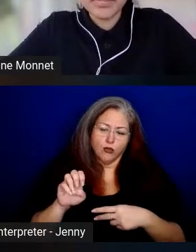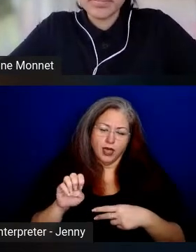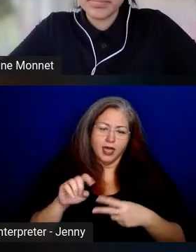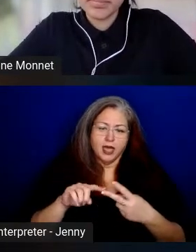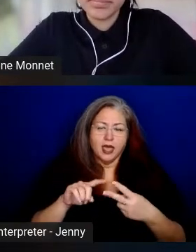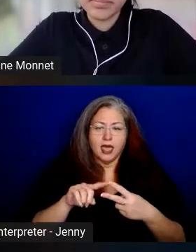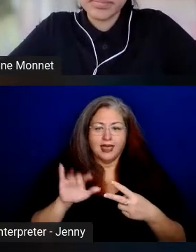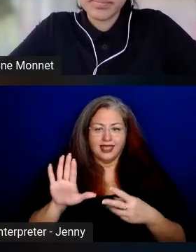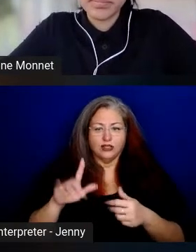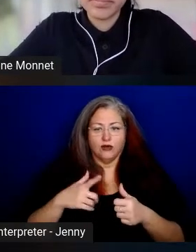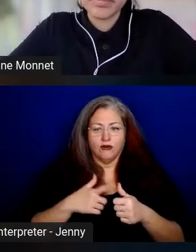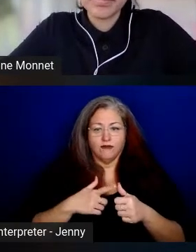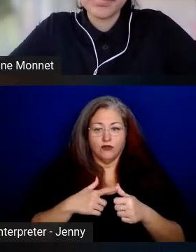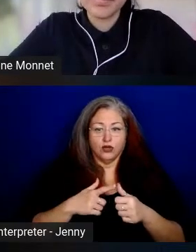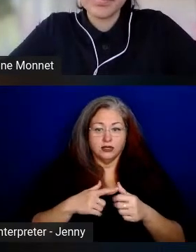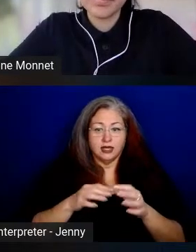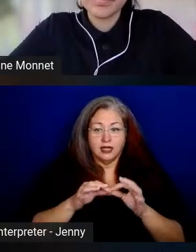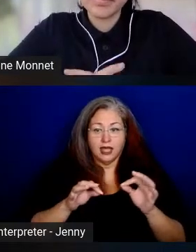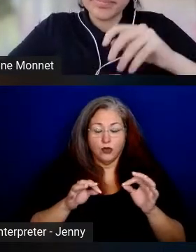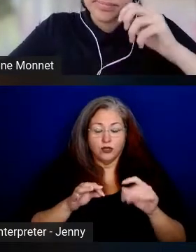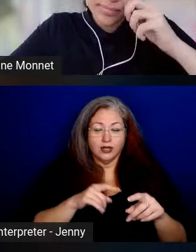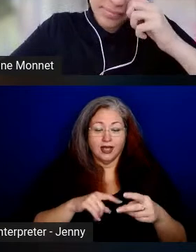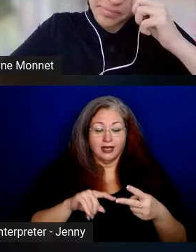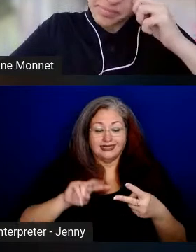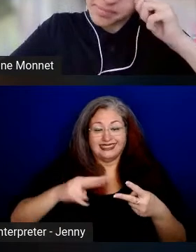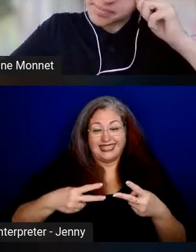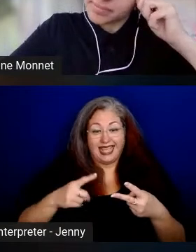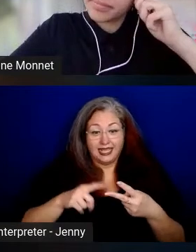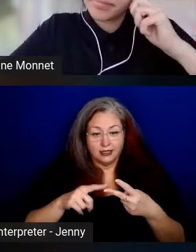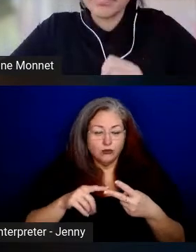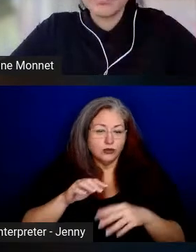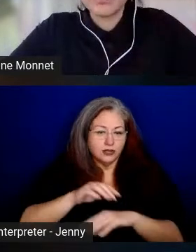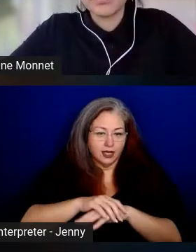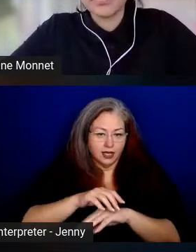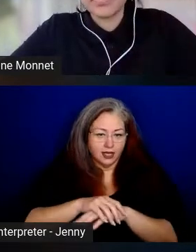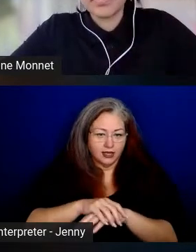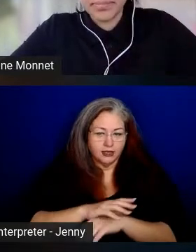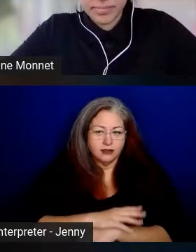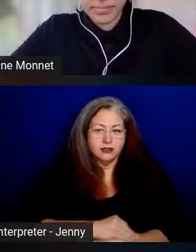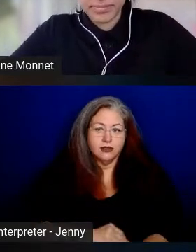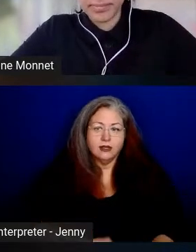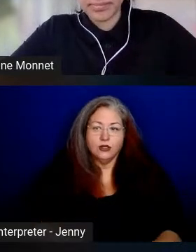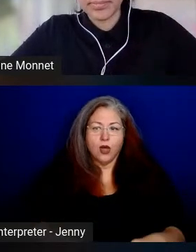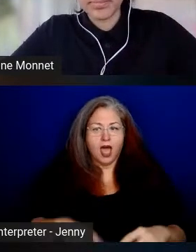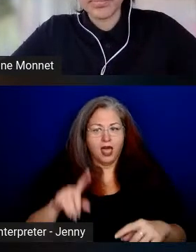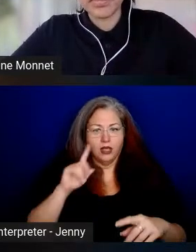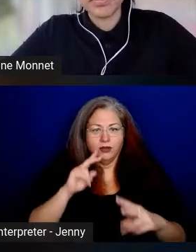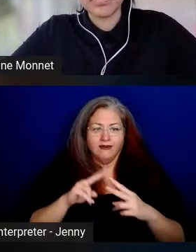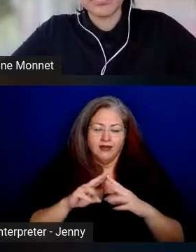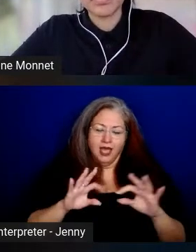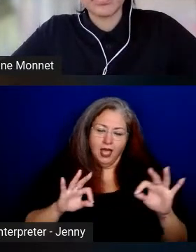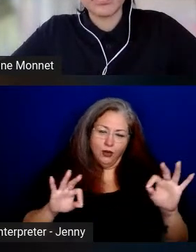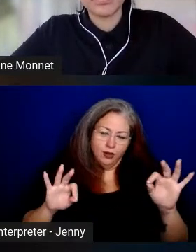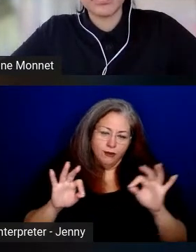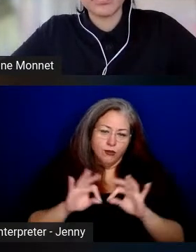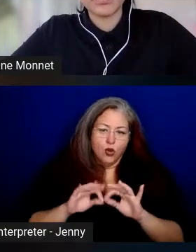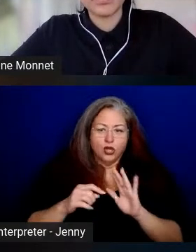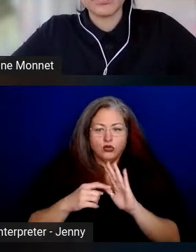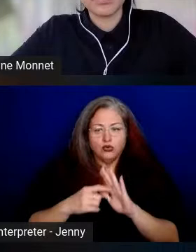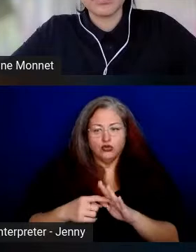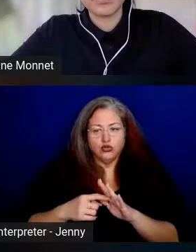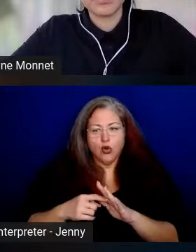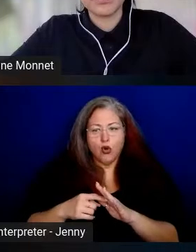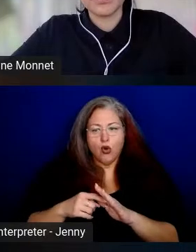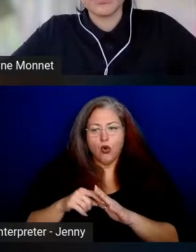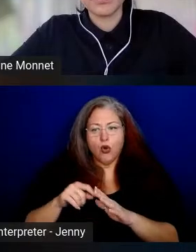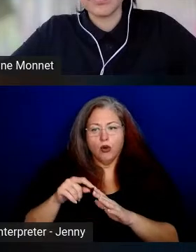as their first language. English was second. And so it was very important to have a version of the film in a